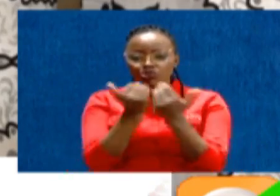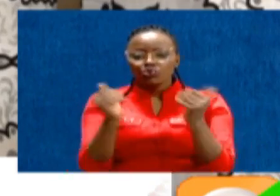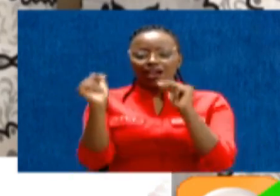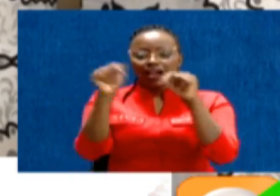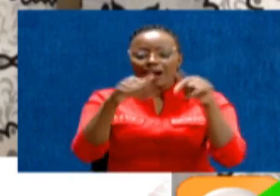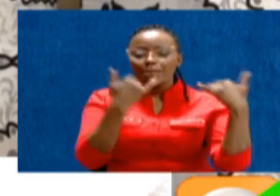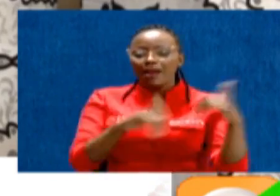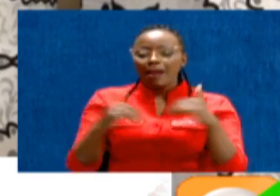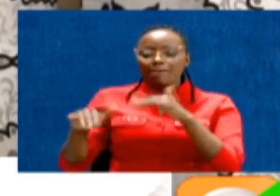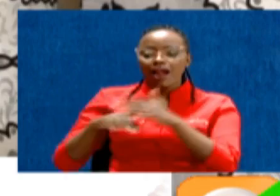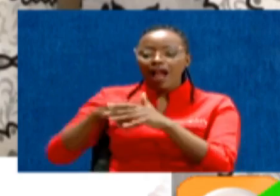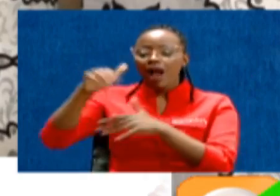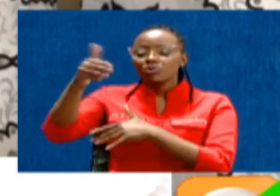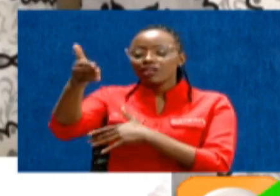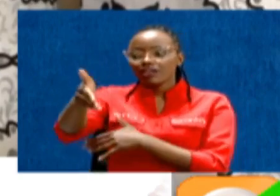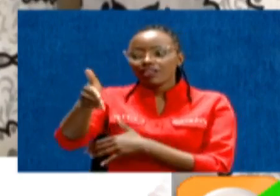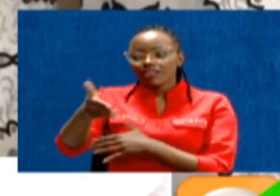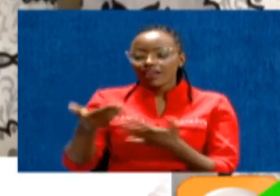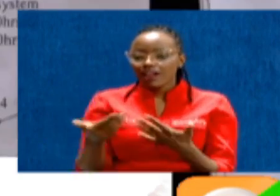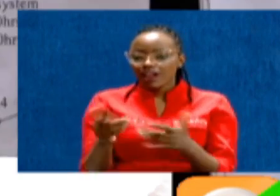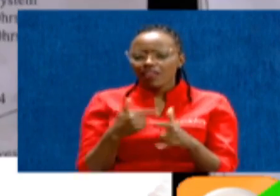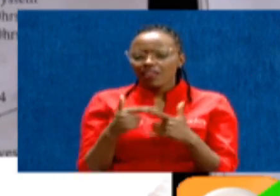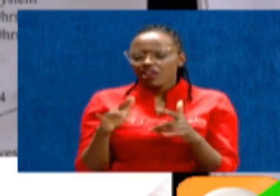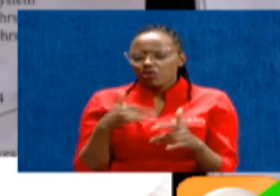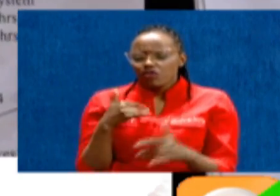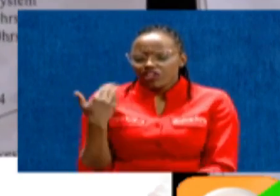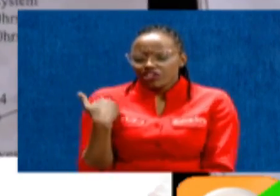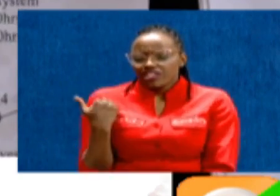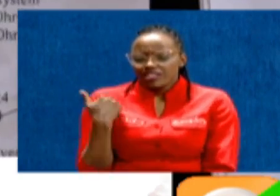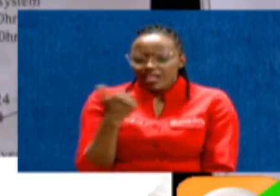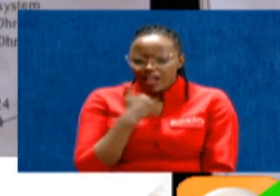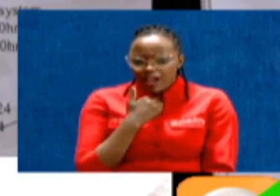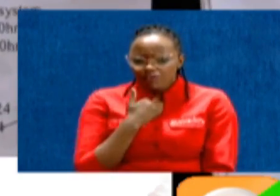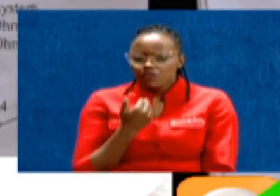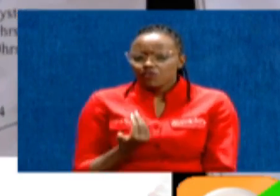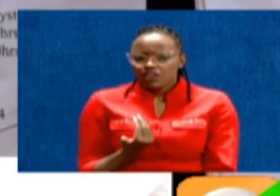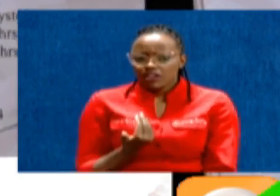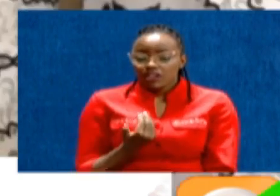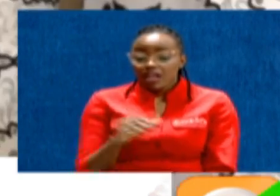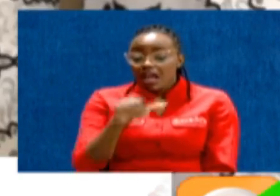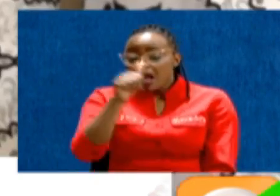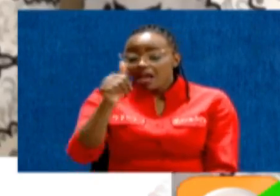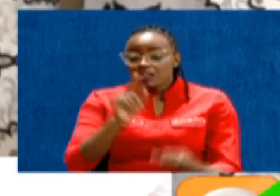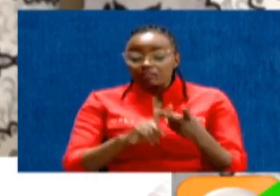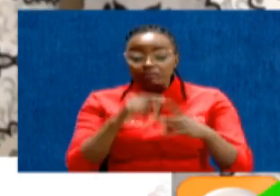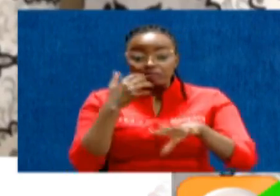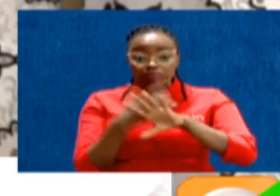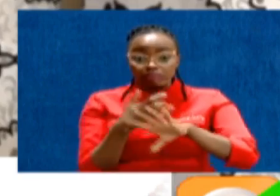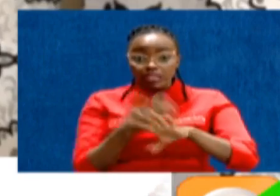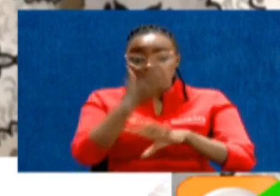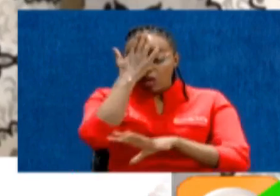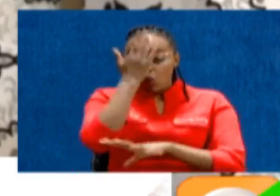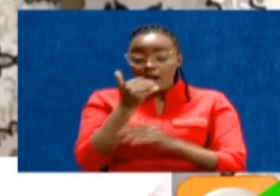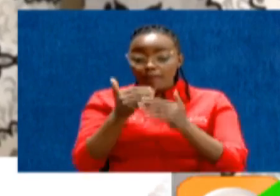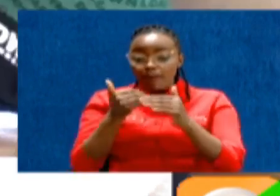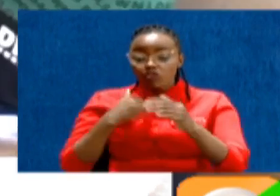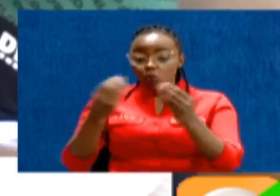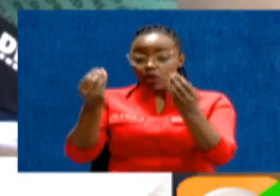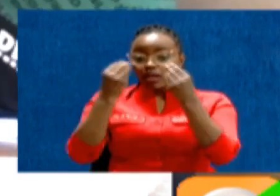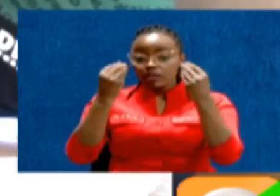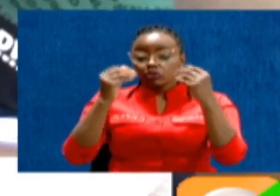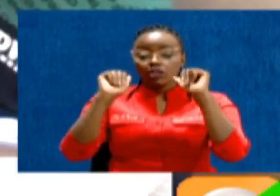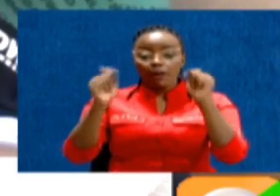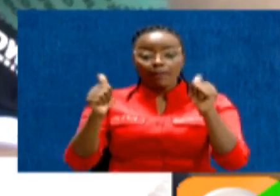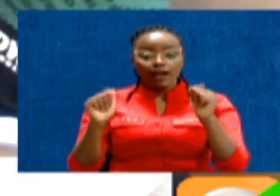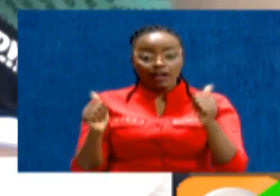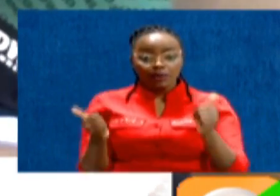nje kwa kudistract. Zingine ni ngumu juu atukua tumefunzwa.